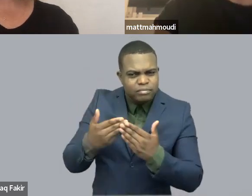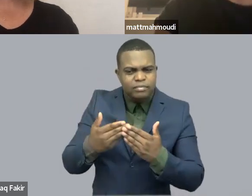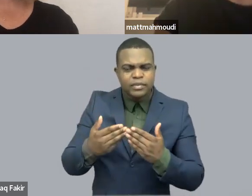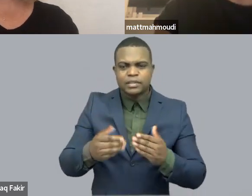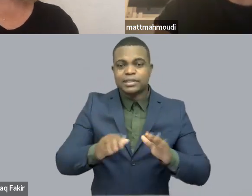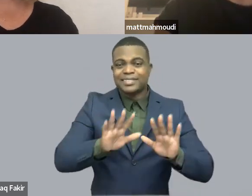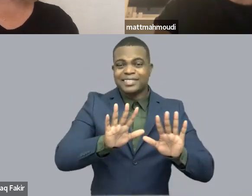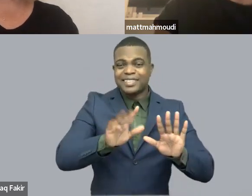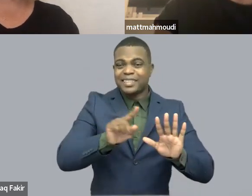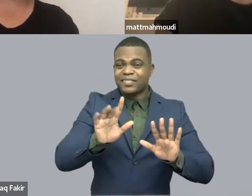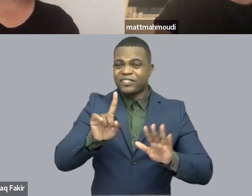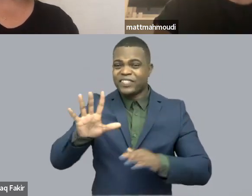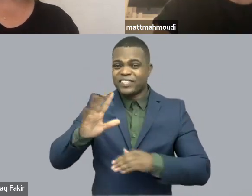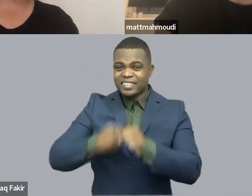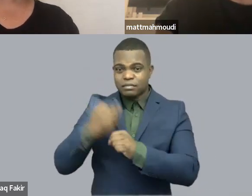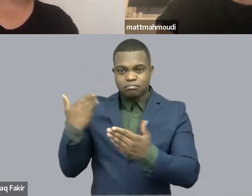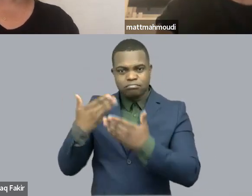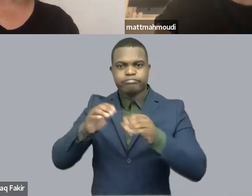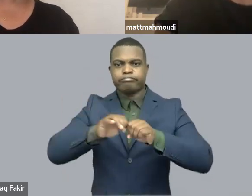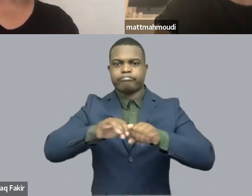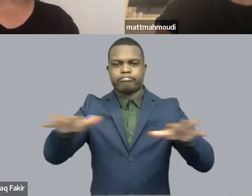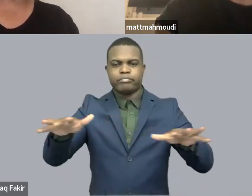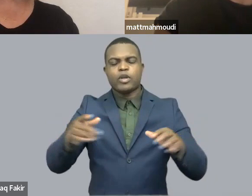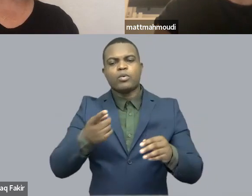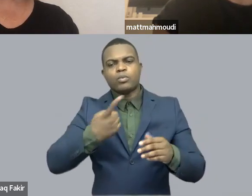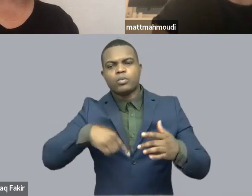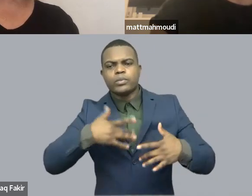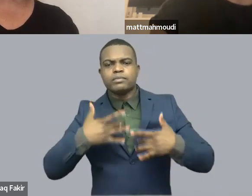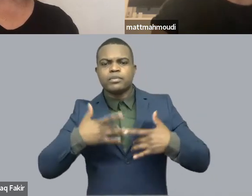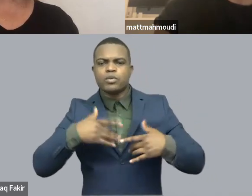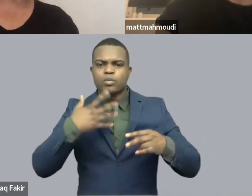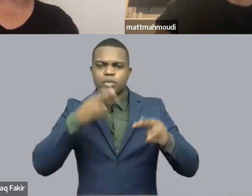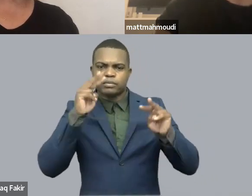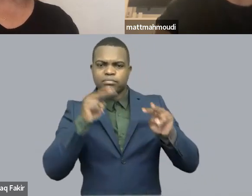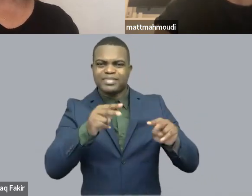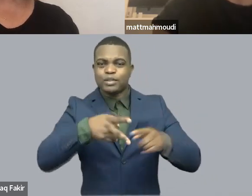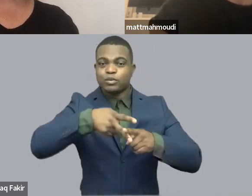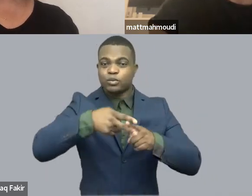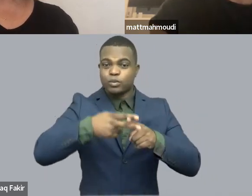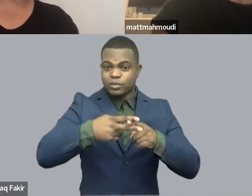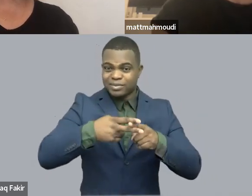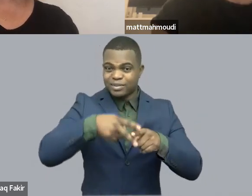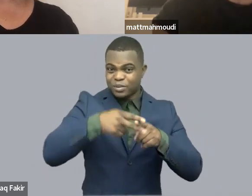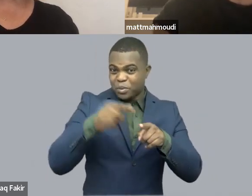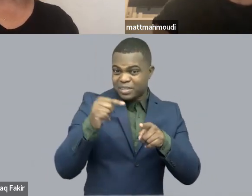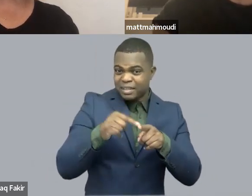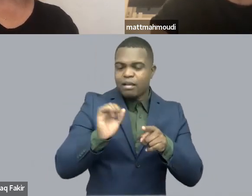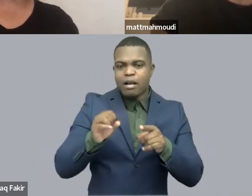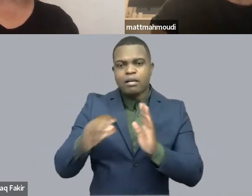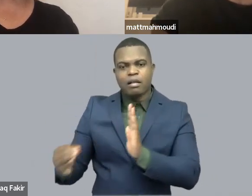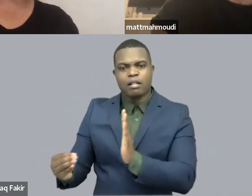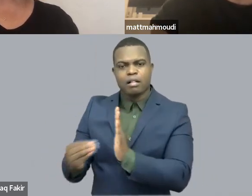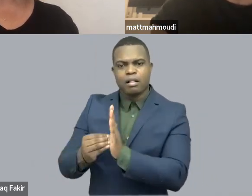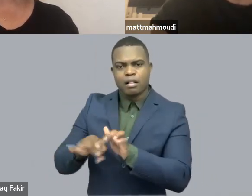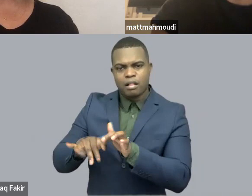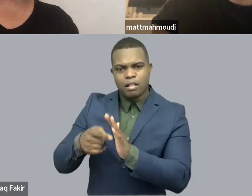used with facial recognition. And given that there's very little regulation that stops police forces from using facial recognition, a lot of modern cities